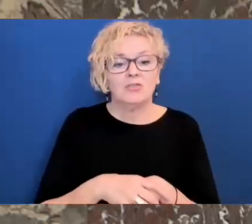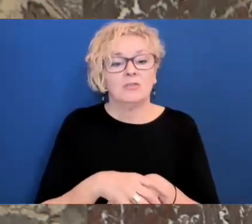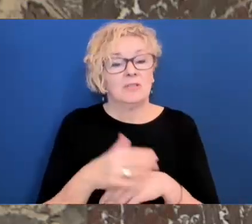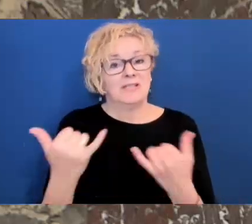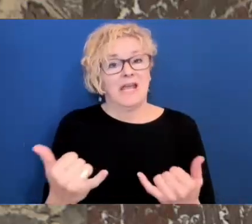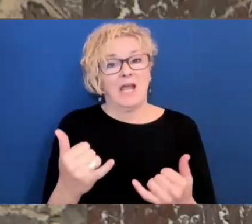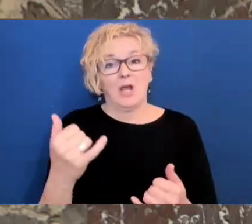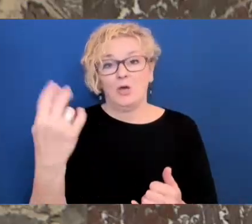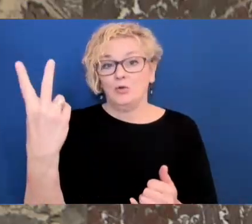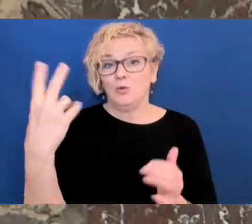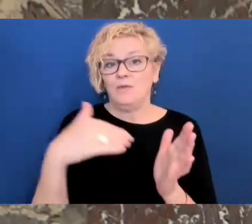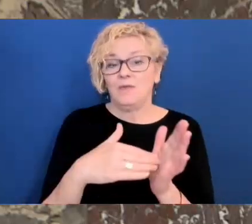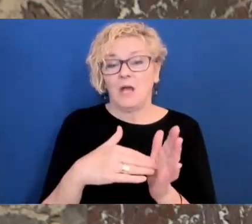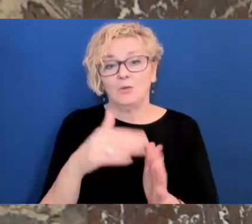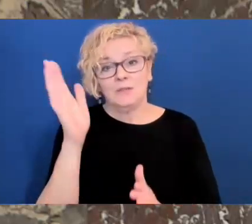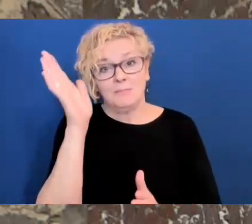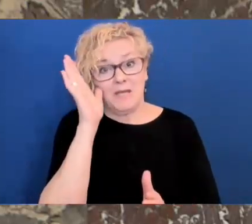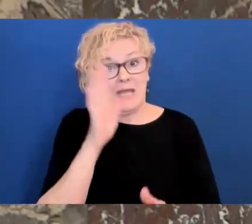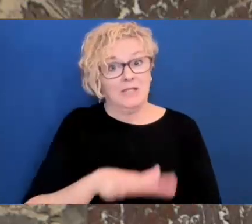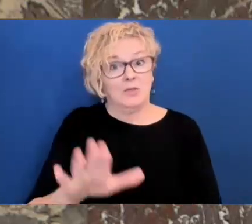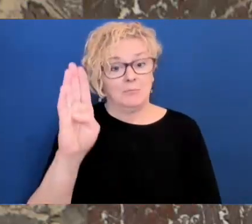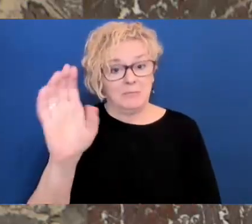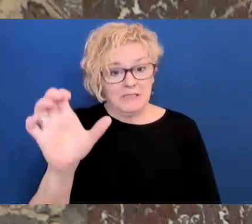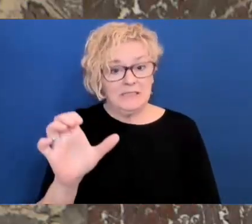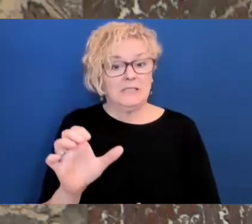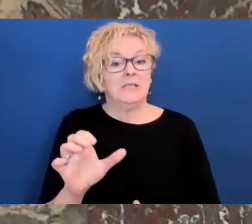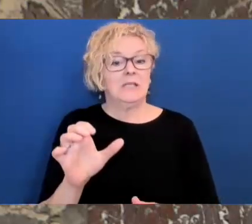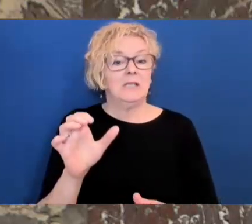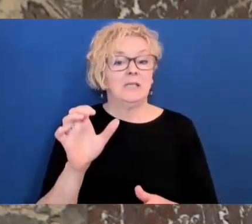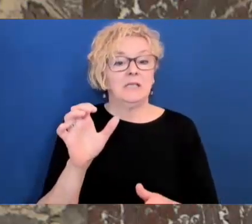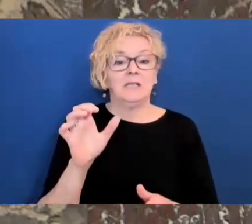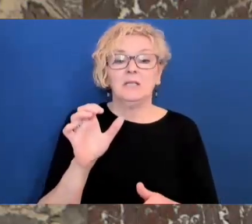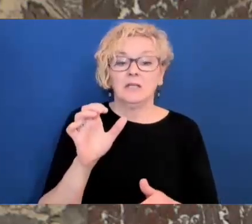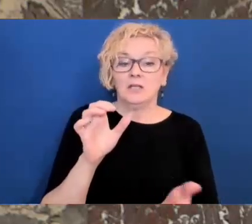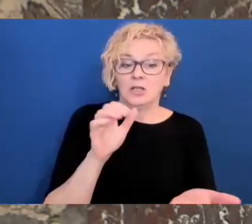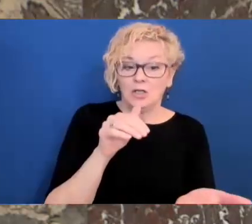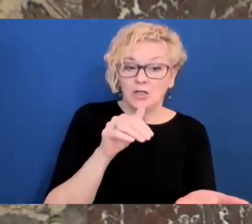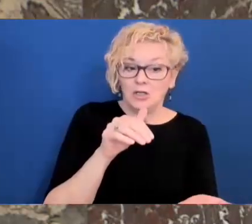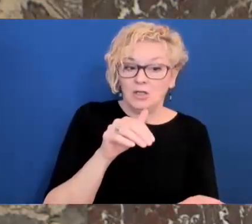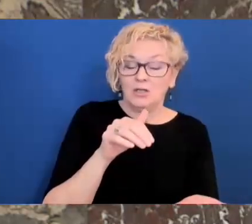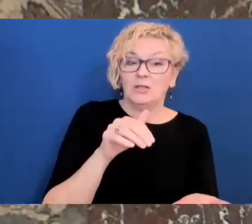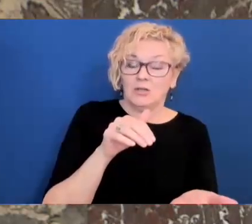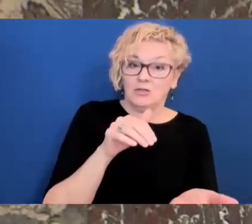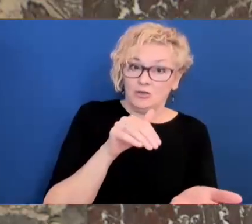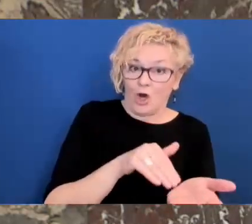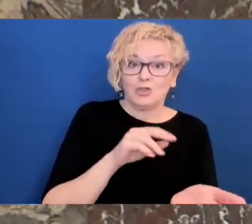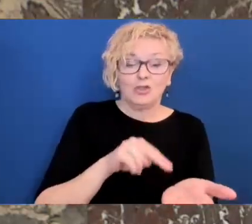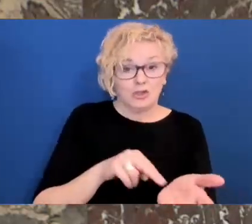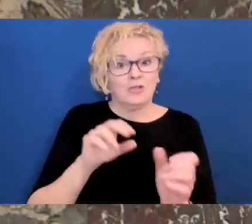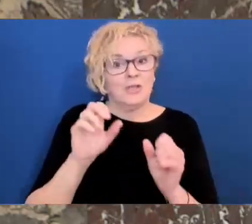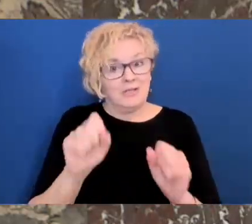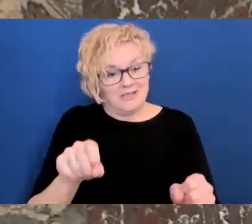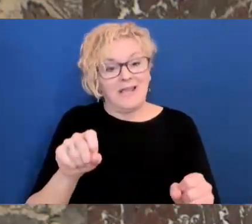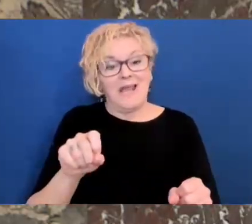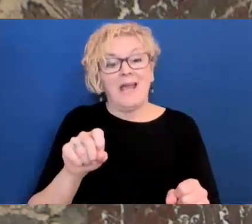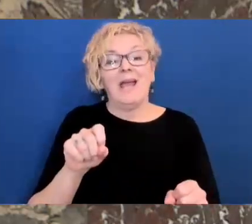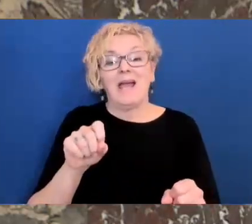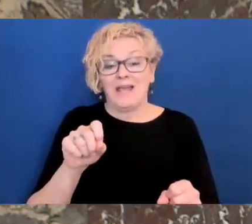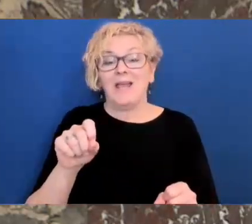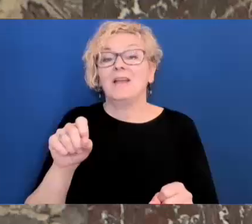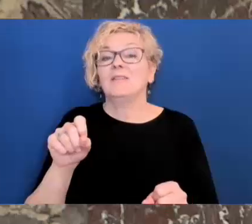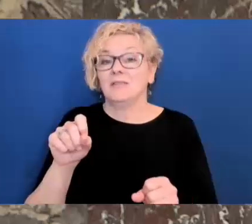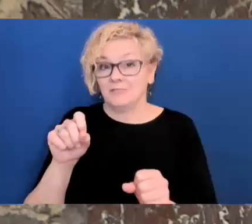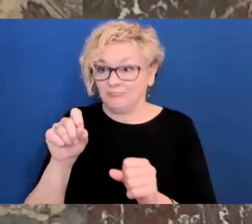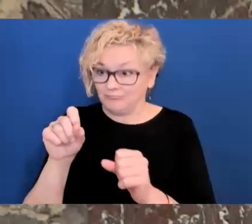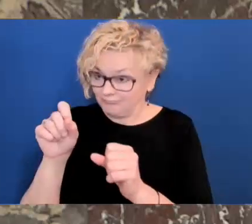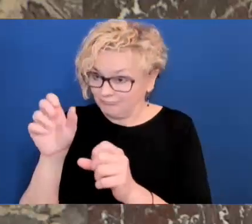nurses to use the Mental Health Act to hold people involuntarily. And those services are available. People should go to hospital. They should ask